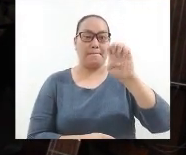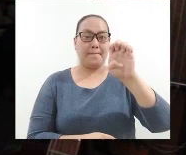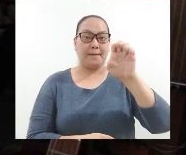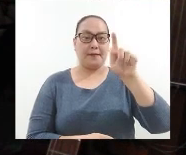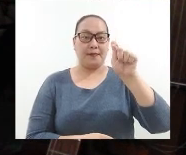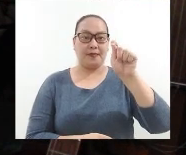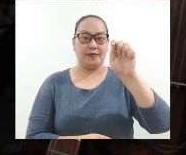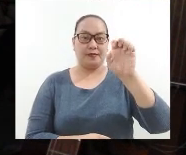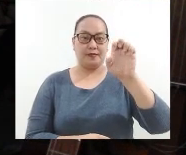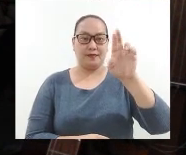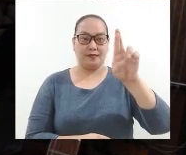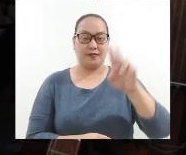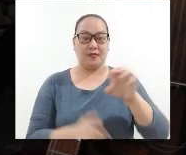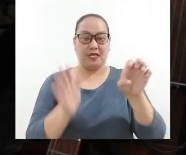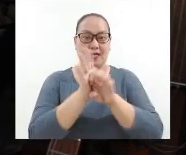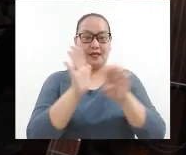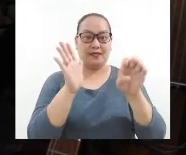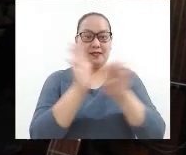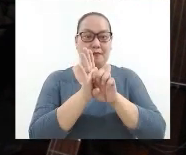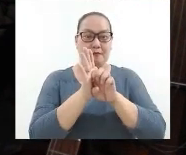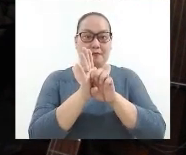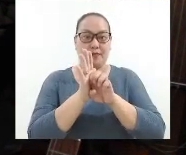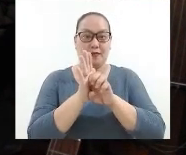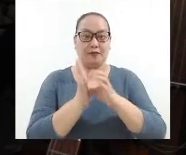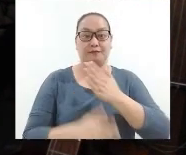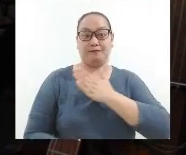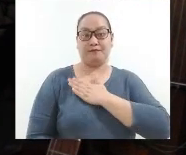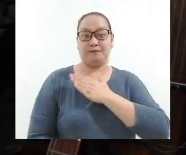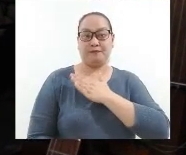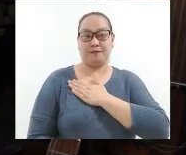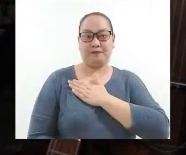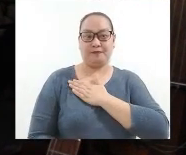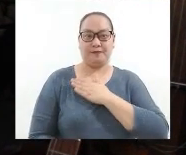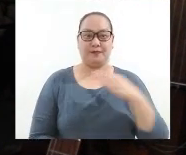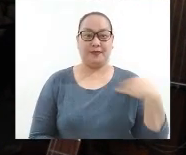duple meter is our national anthem.